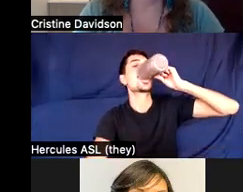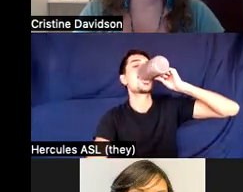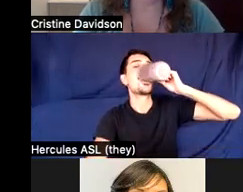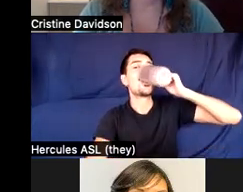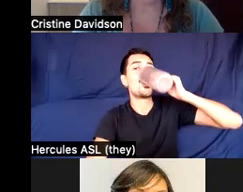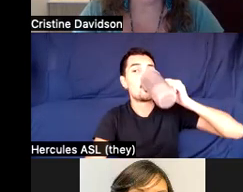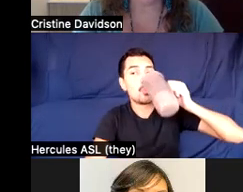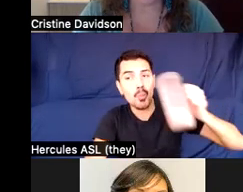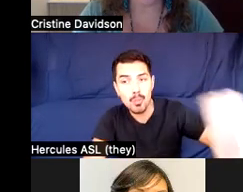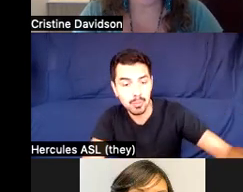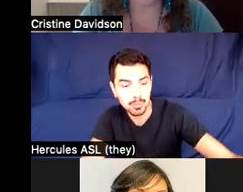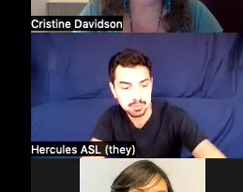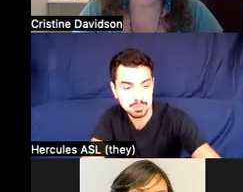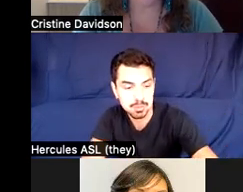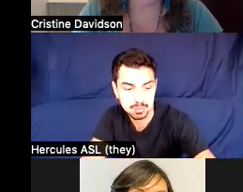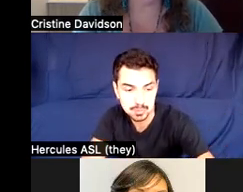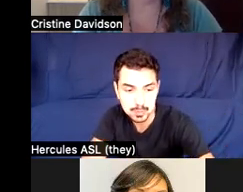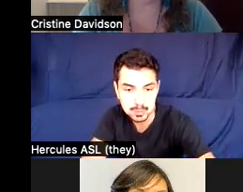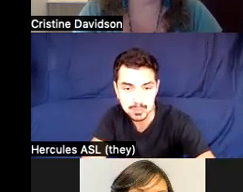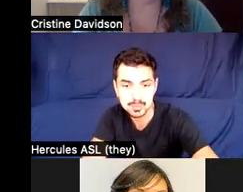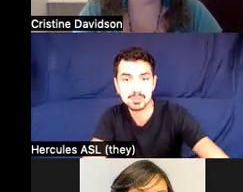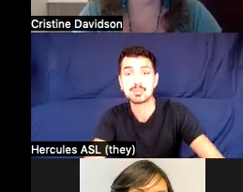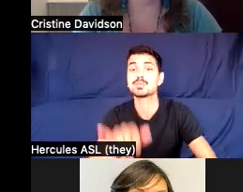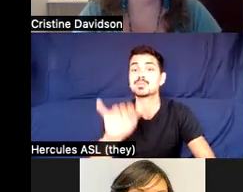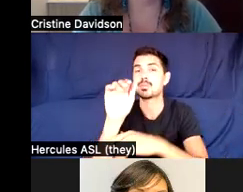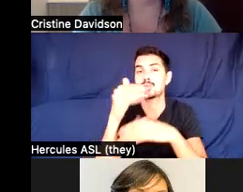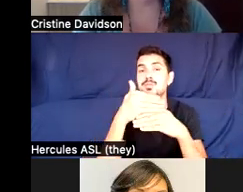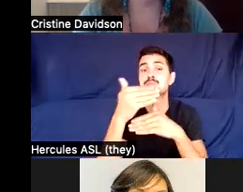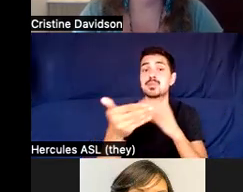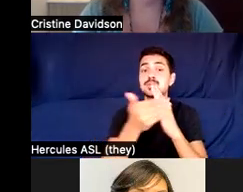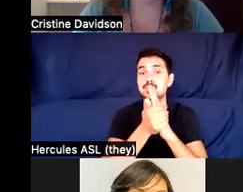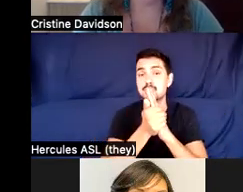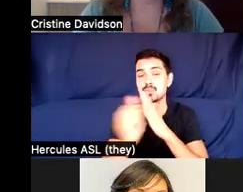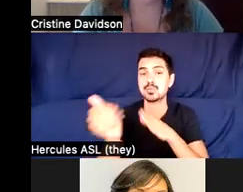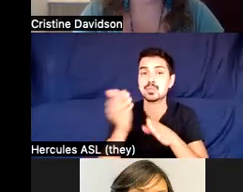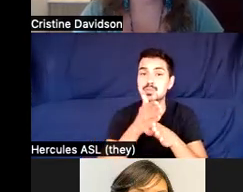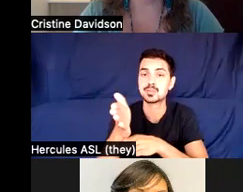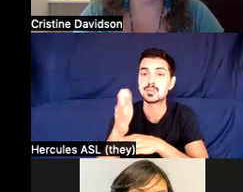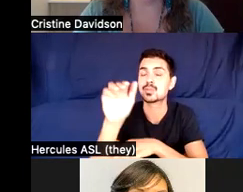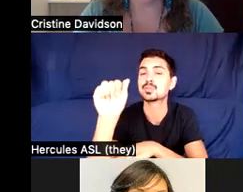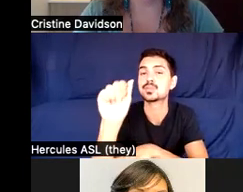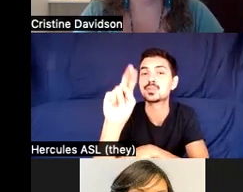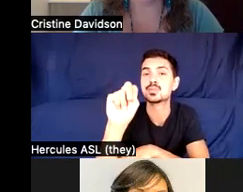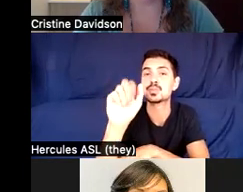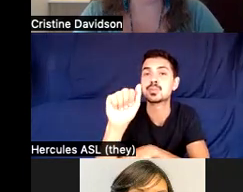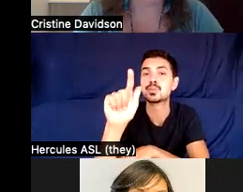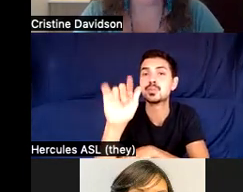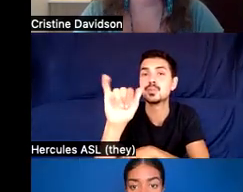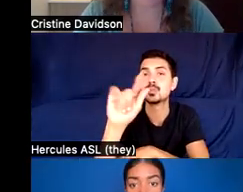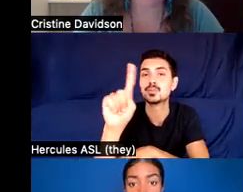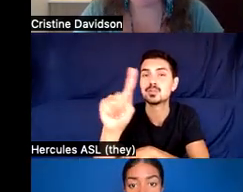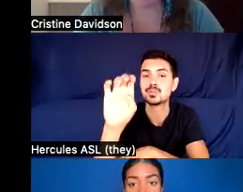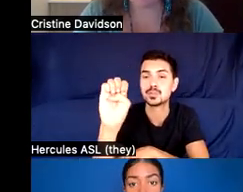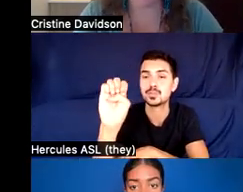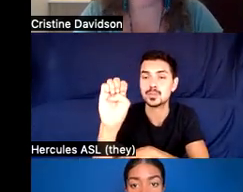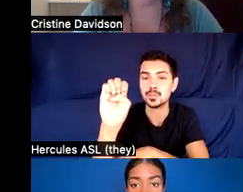Okay. So that analyzing piece, you know, really thinking about like what course of action can we take? What are